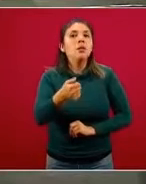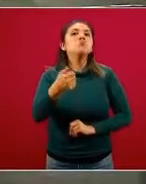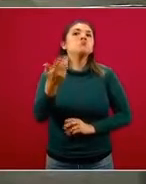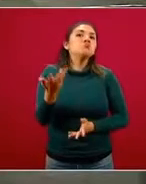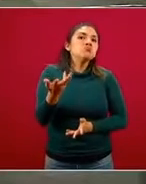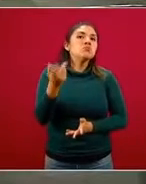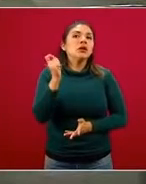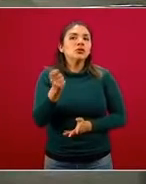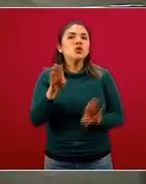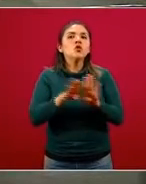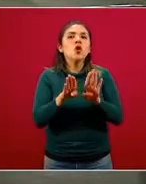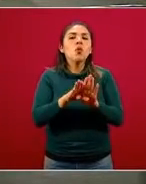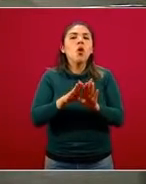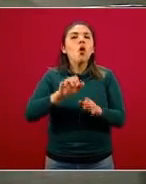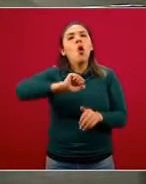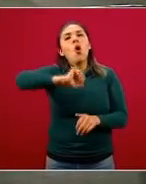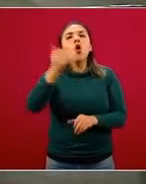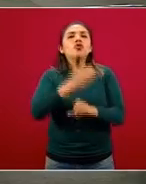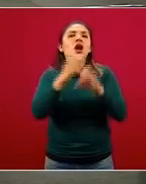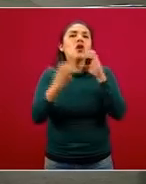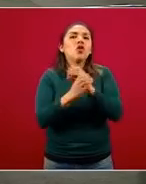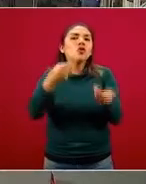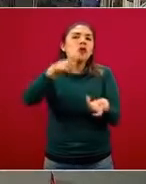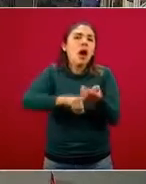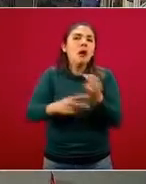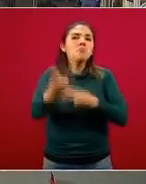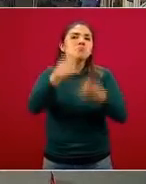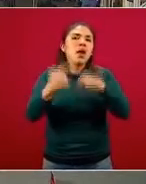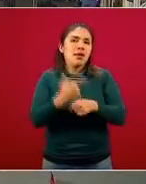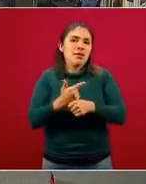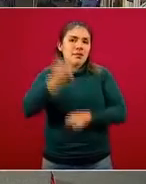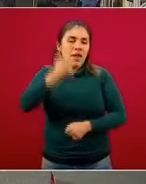didn't have any other risk factors.